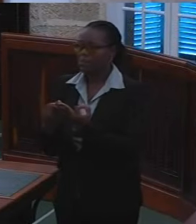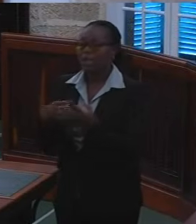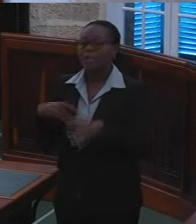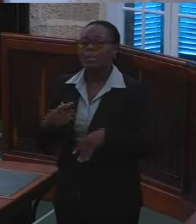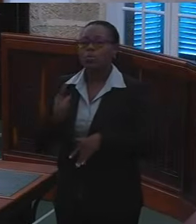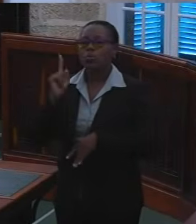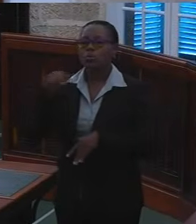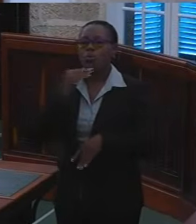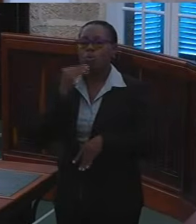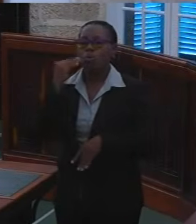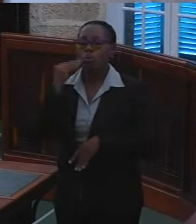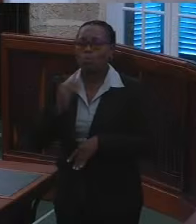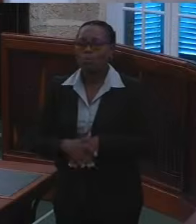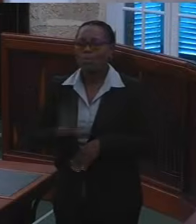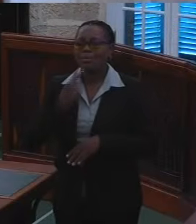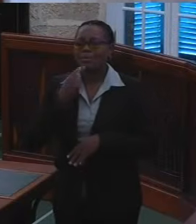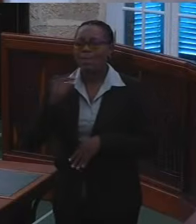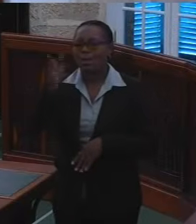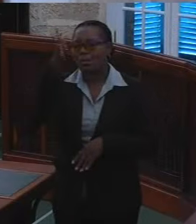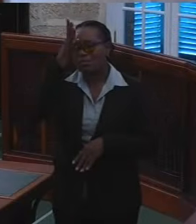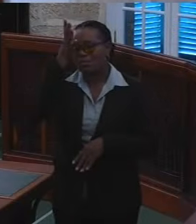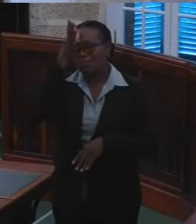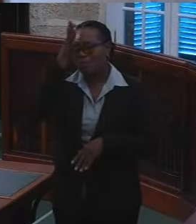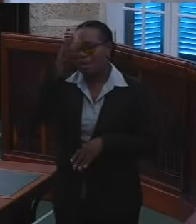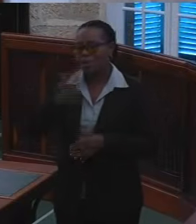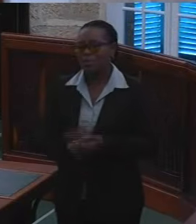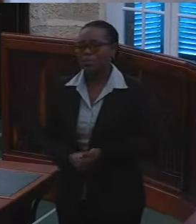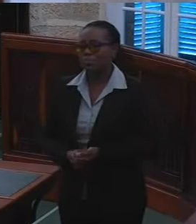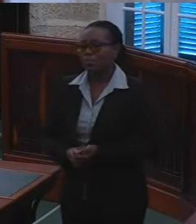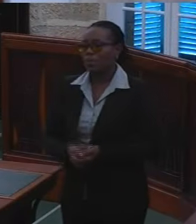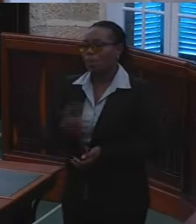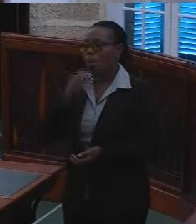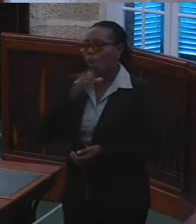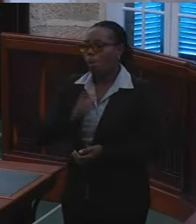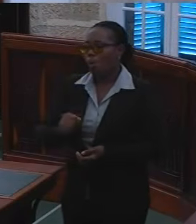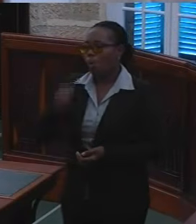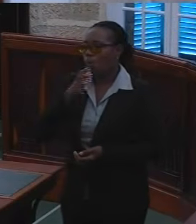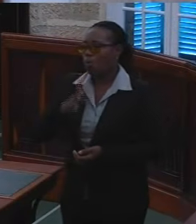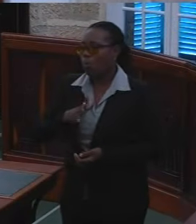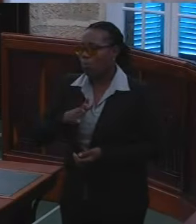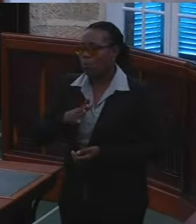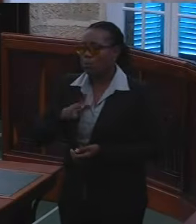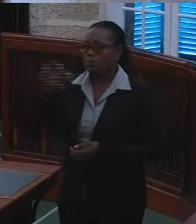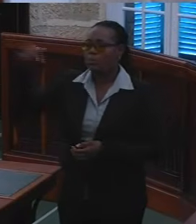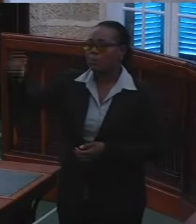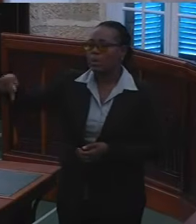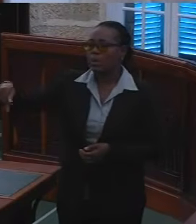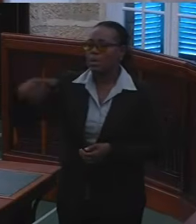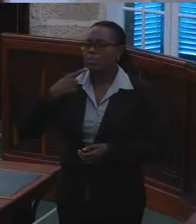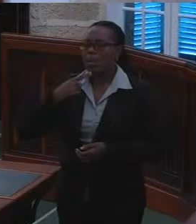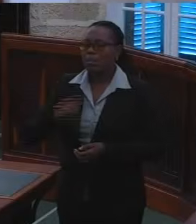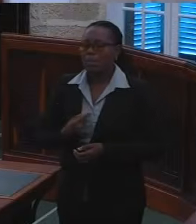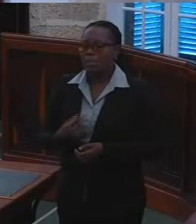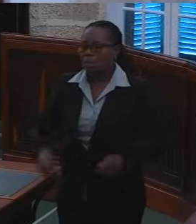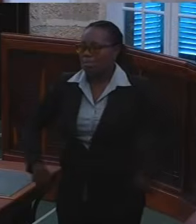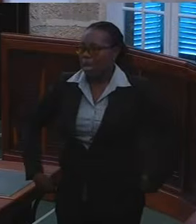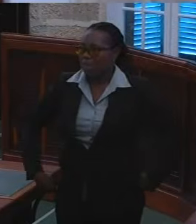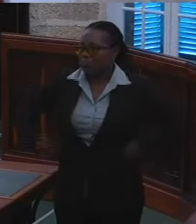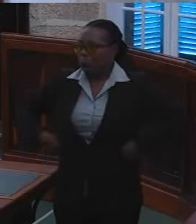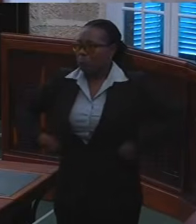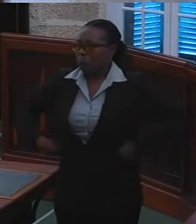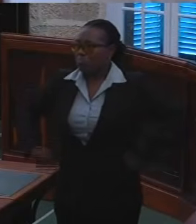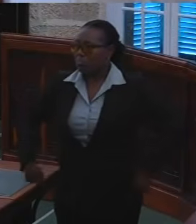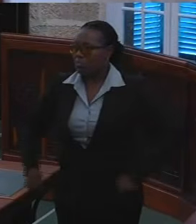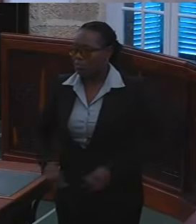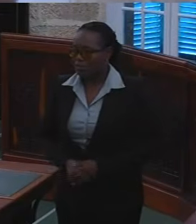and tell your mother or father that old lady laying down the hill tell you to pull out your pants. Because if